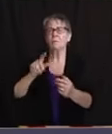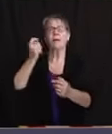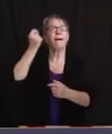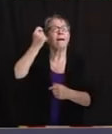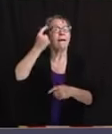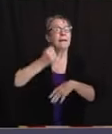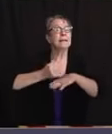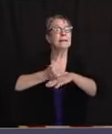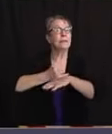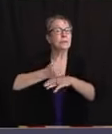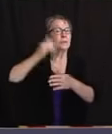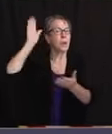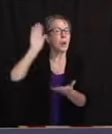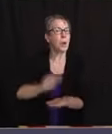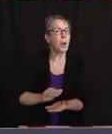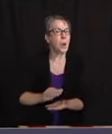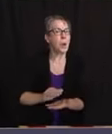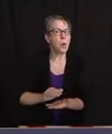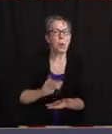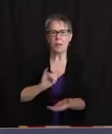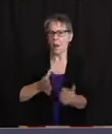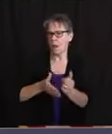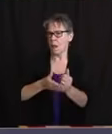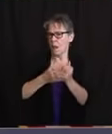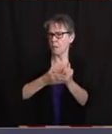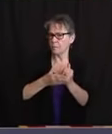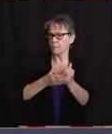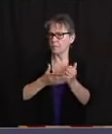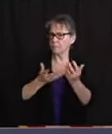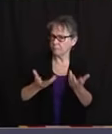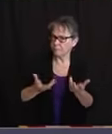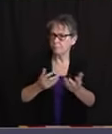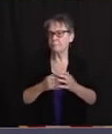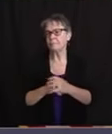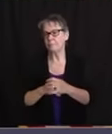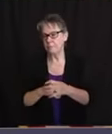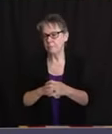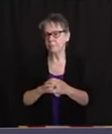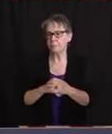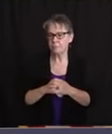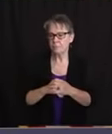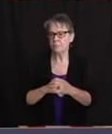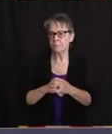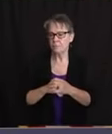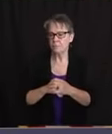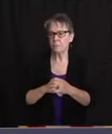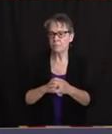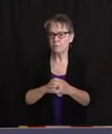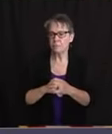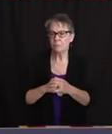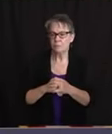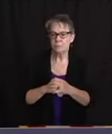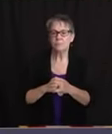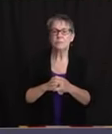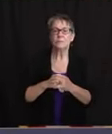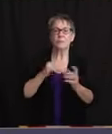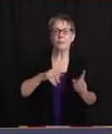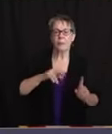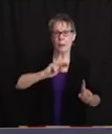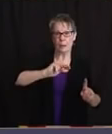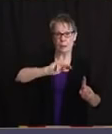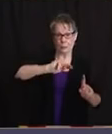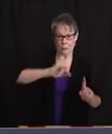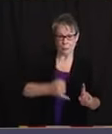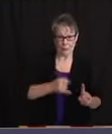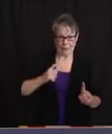no choice but to get both bonding approved by the legislature in our own state, and then federal cash assistance coming